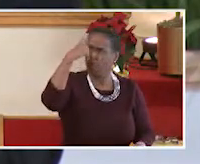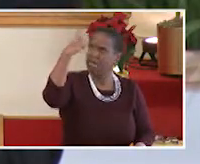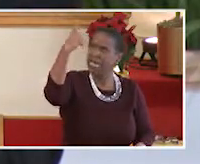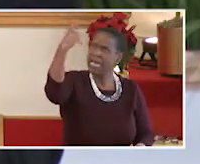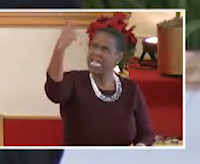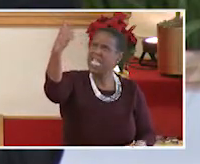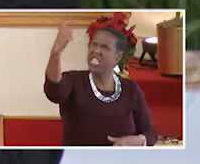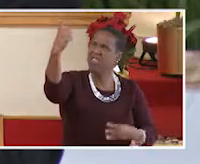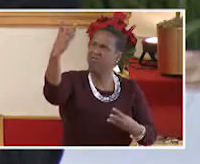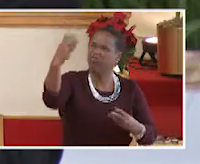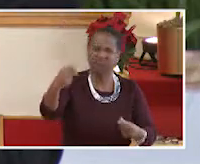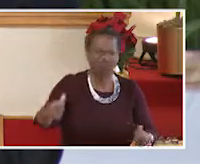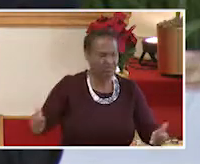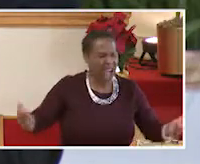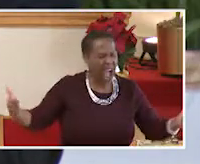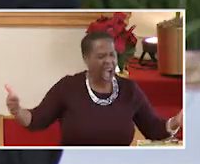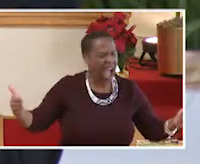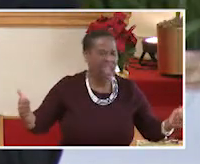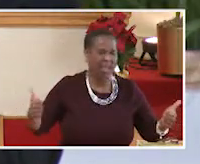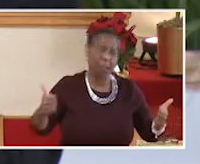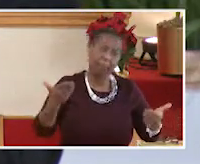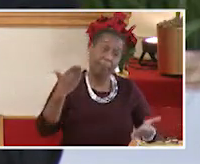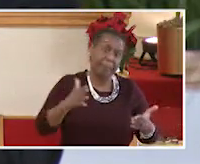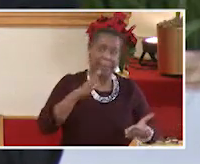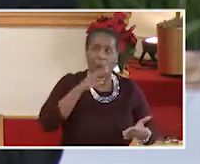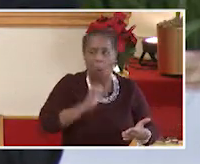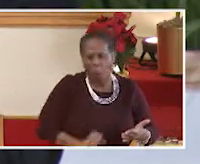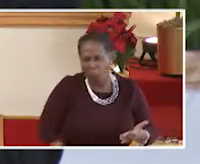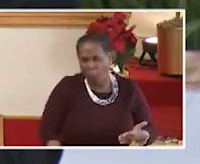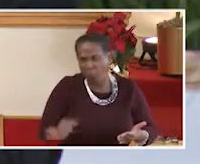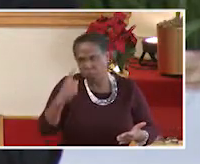since died due to age,